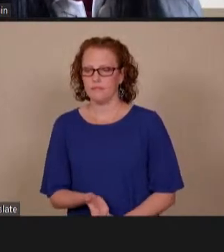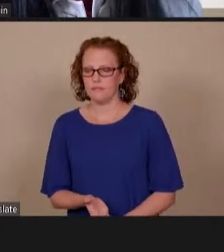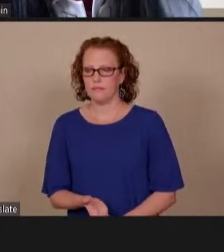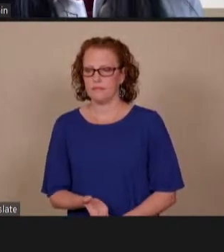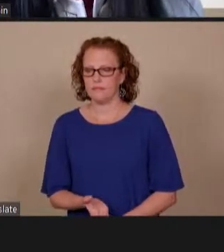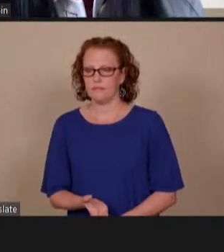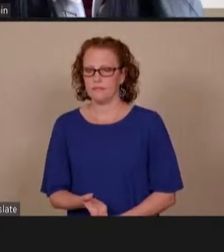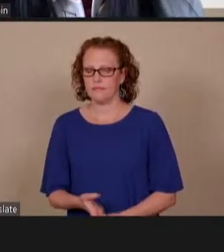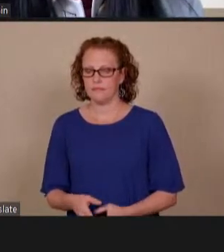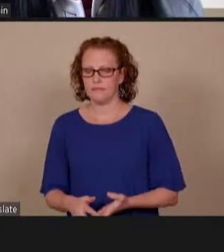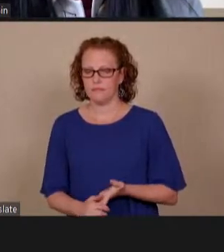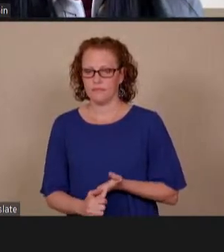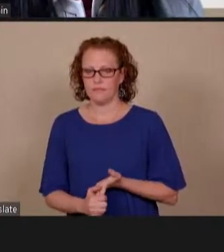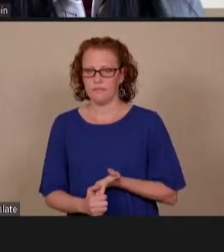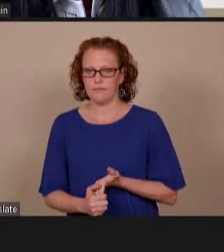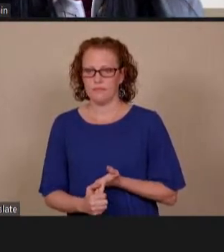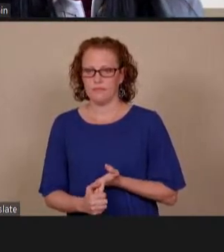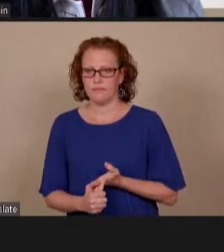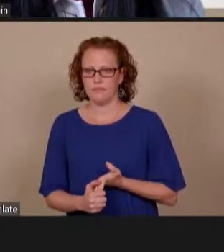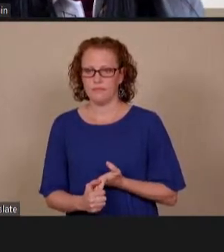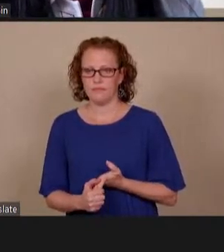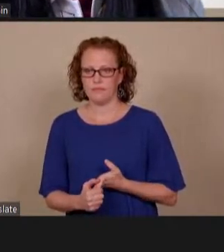Start.